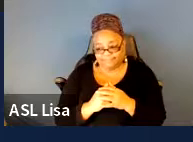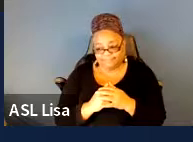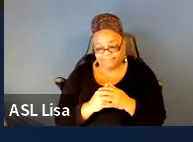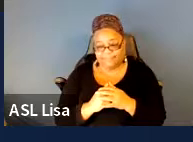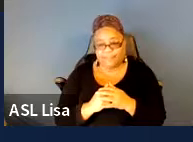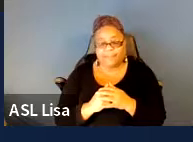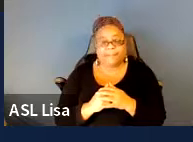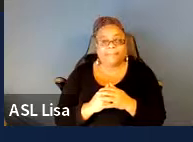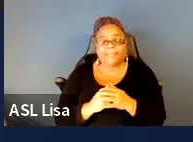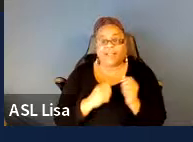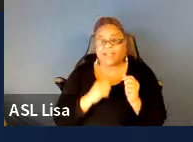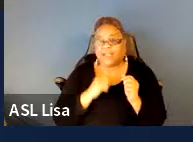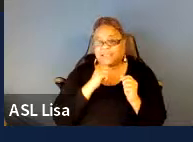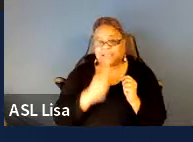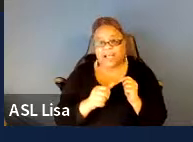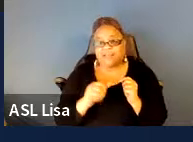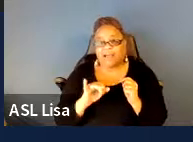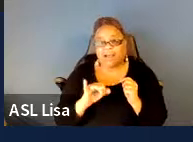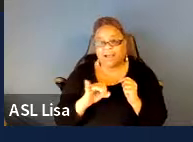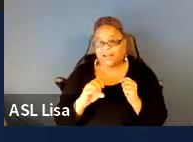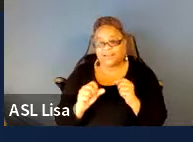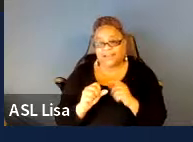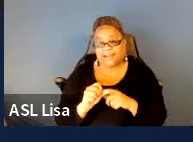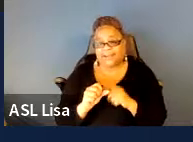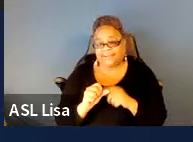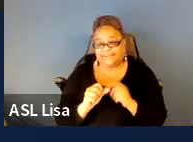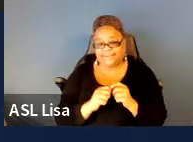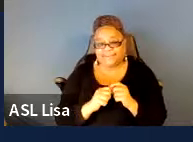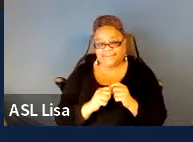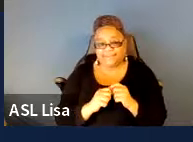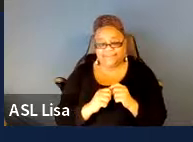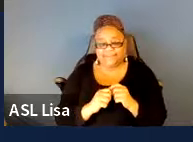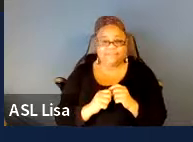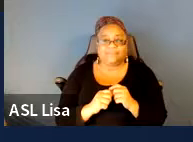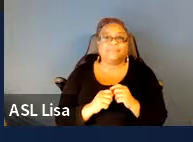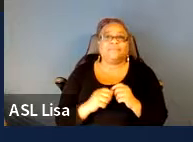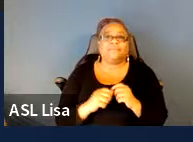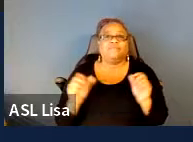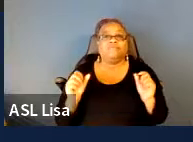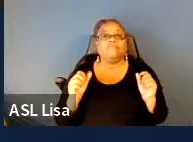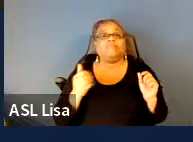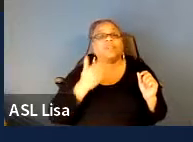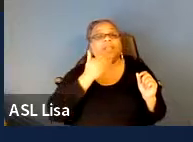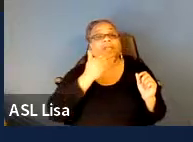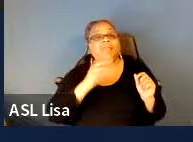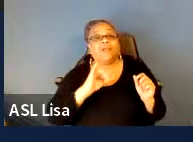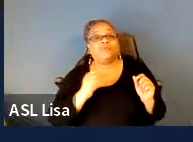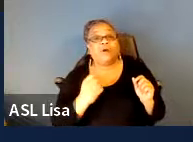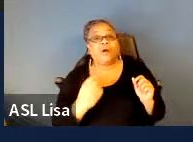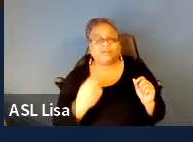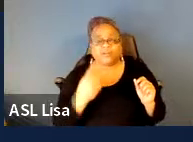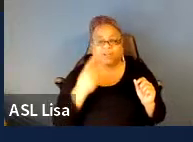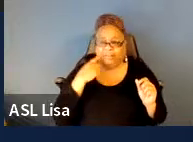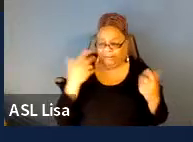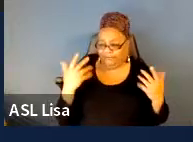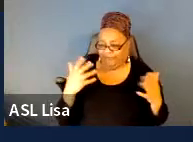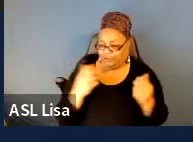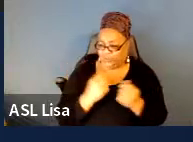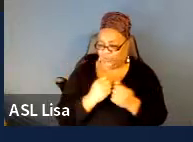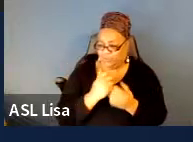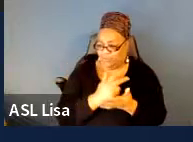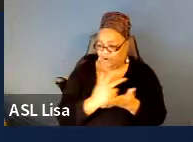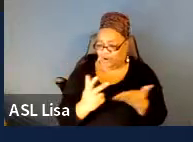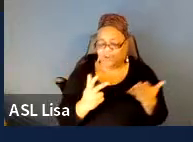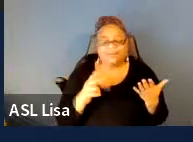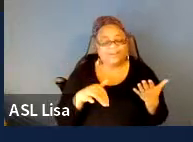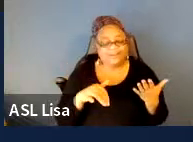is not the ISA. Thanks, Josh. I think that's it for parking. Yeah, no, that cleared up.